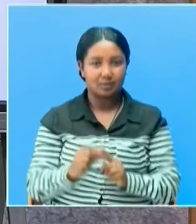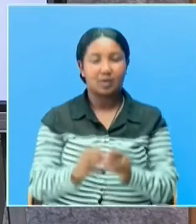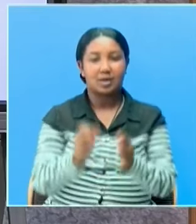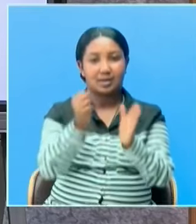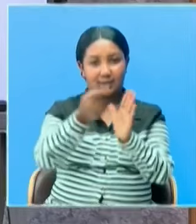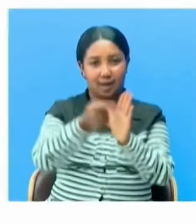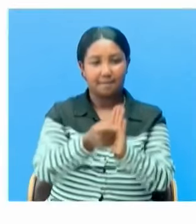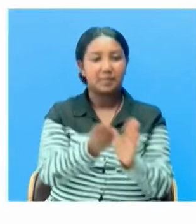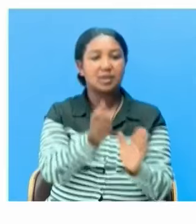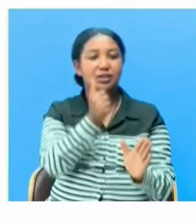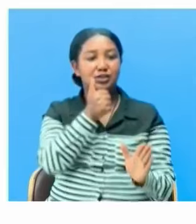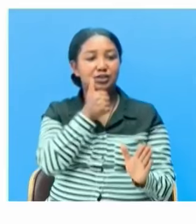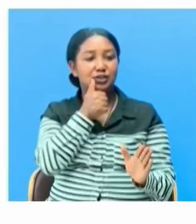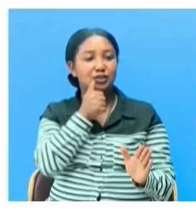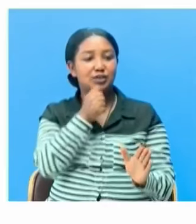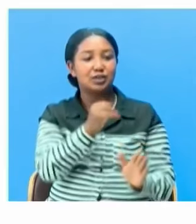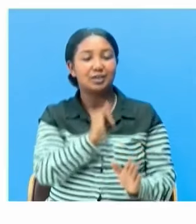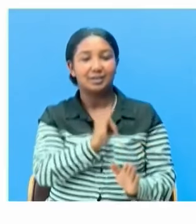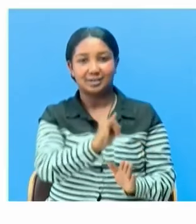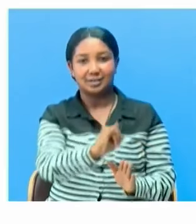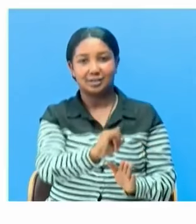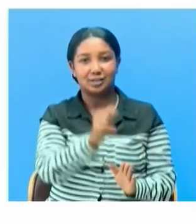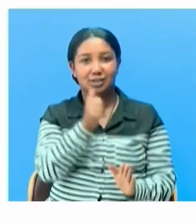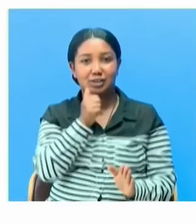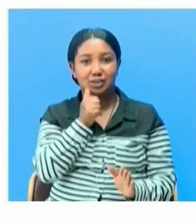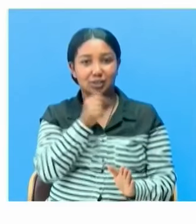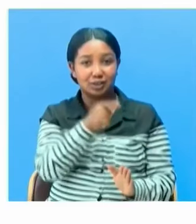Example, she is